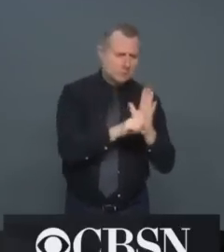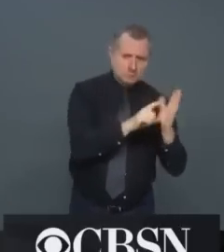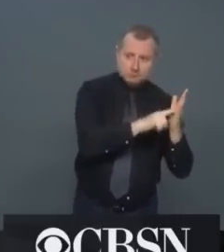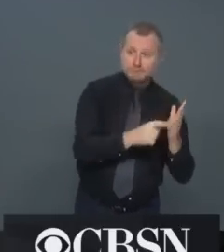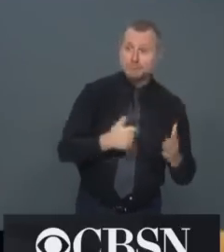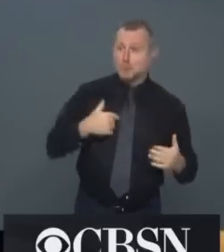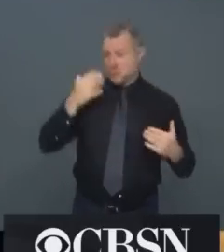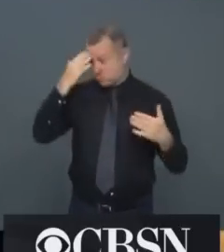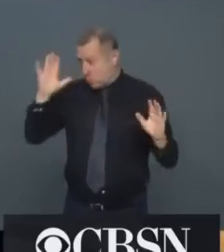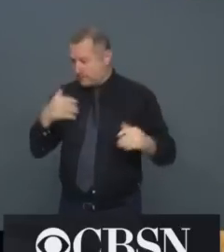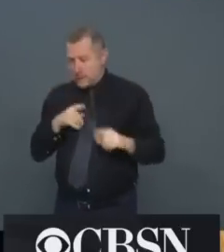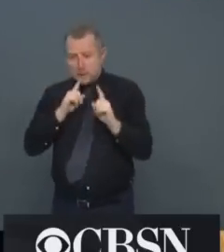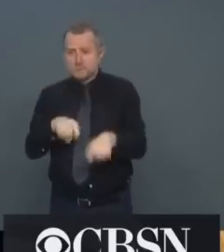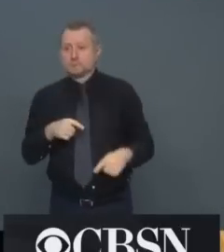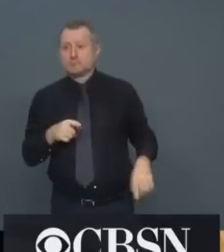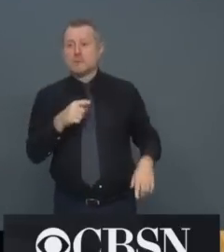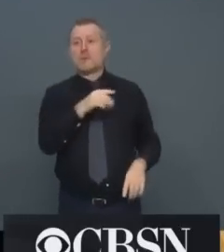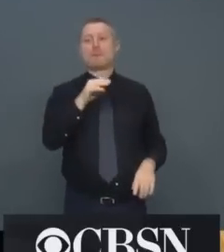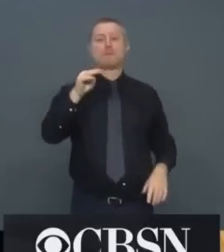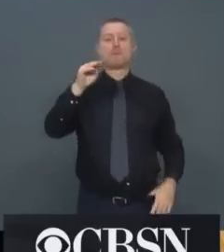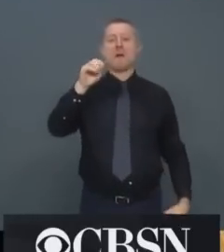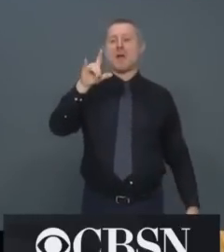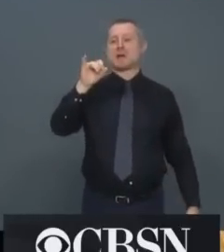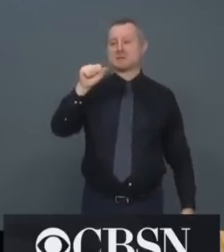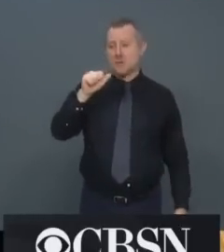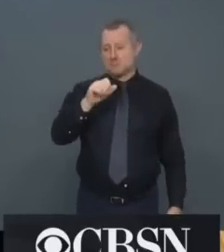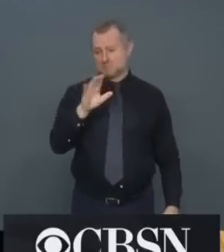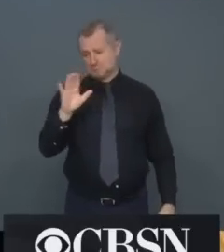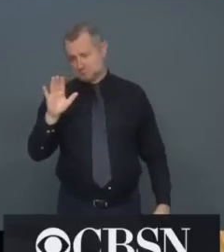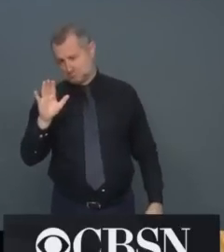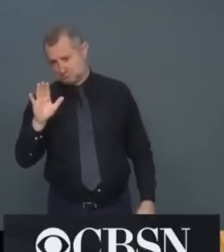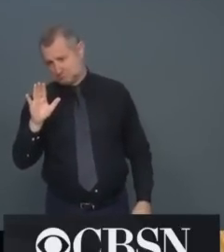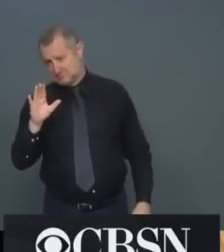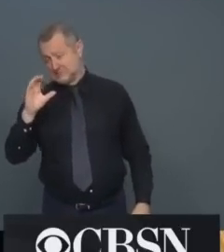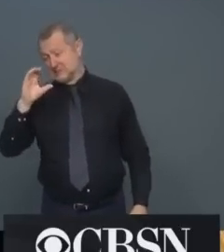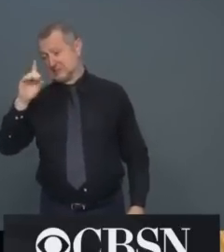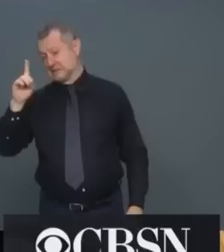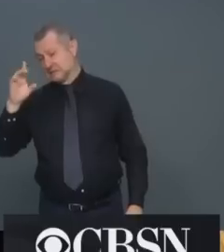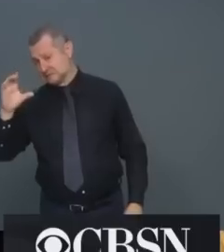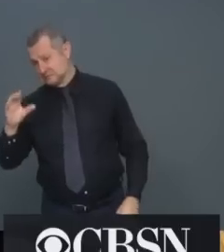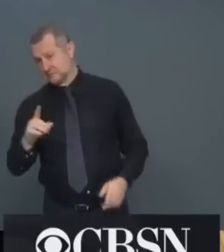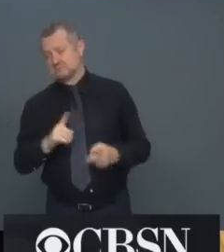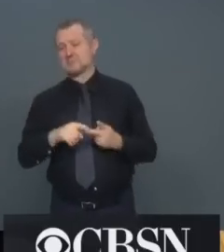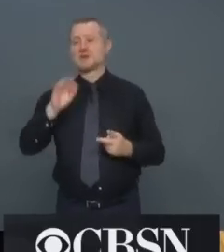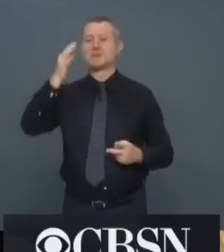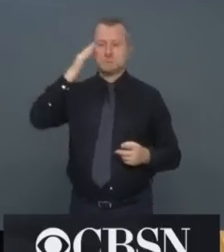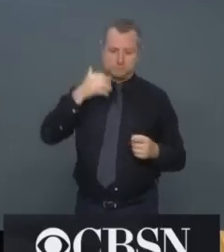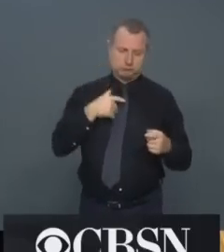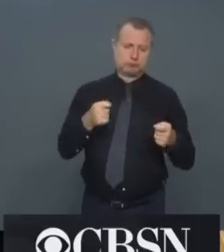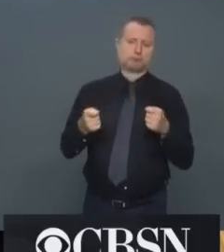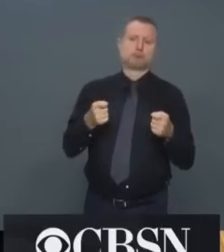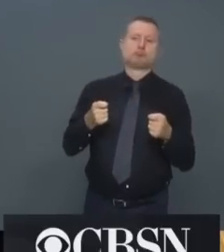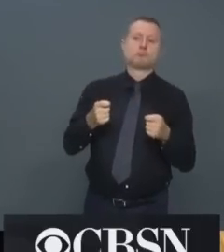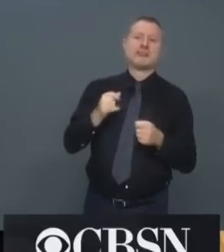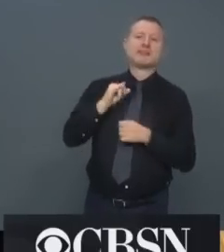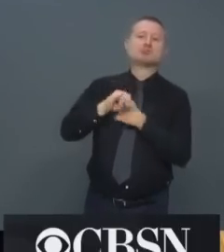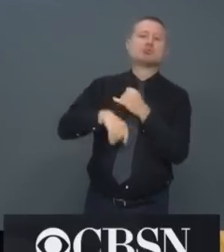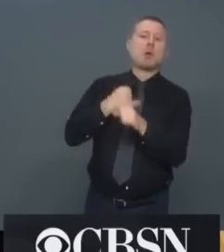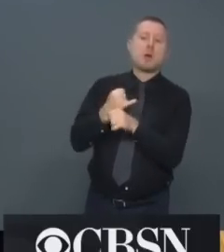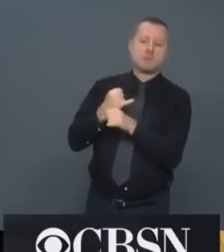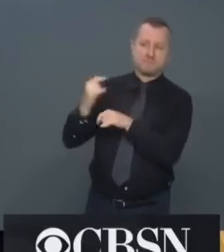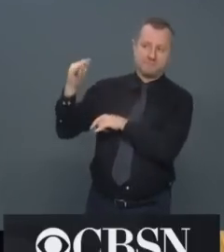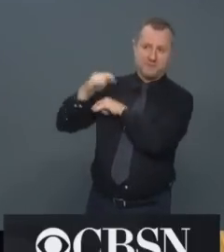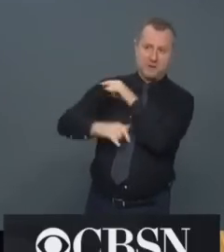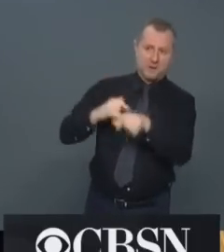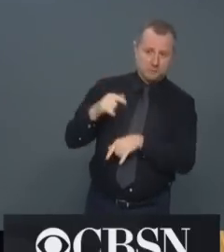the CDC, the FDA, the federal government has direct oversight of international travel. As I think everybody in this room knows, that's how we got here to begin